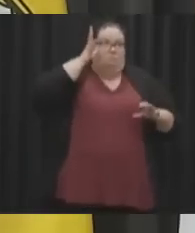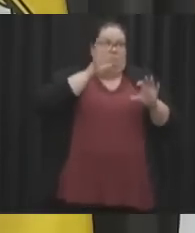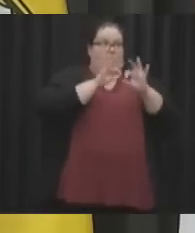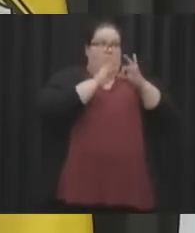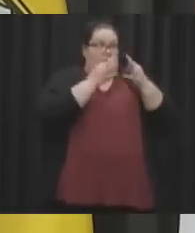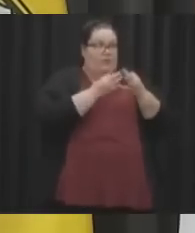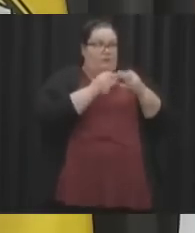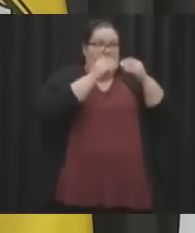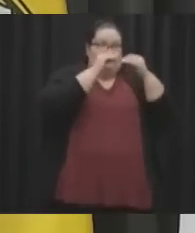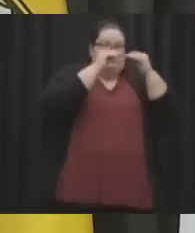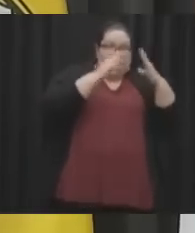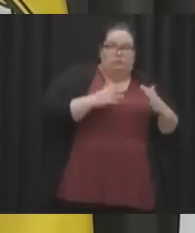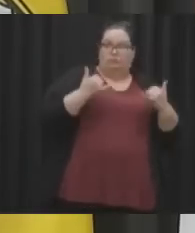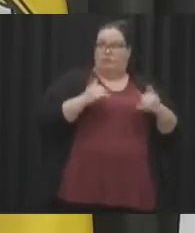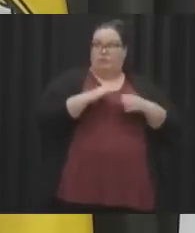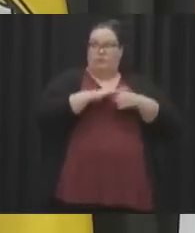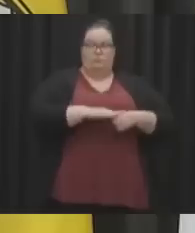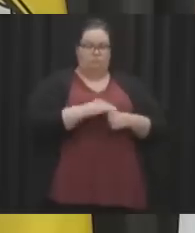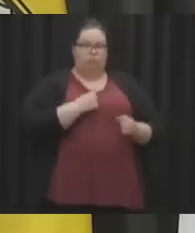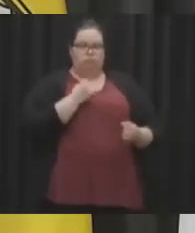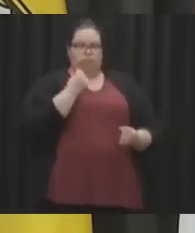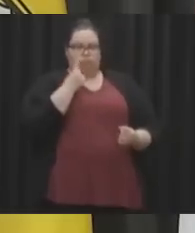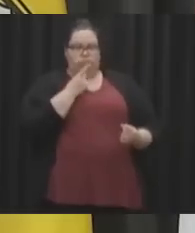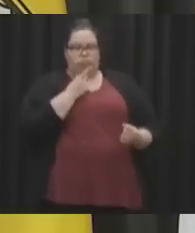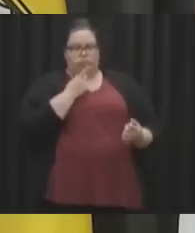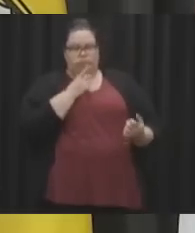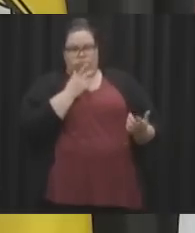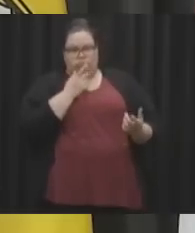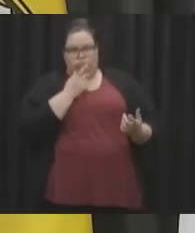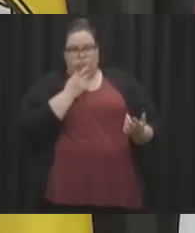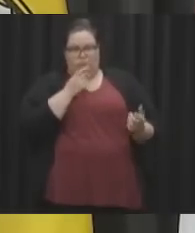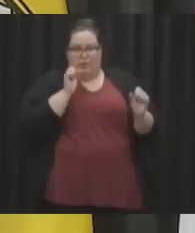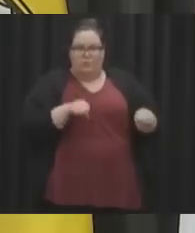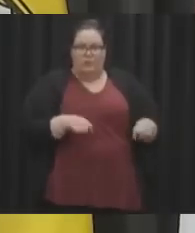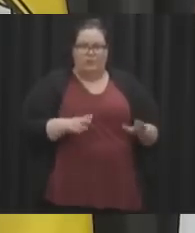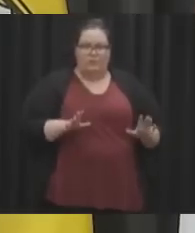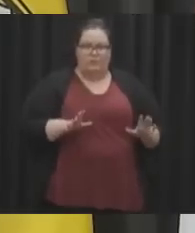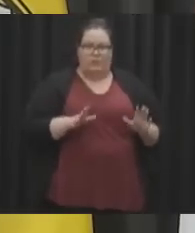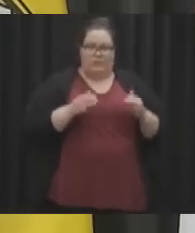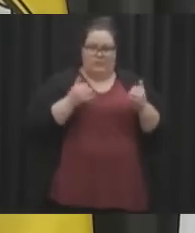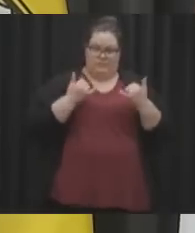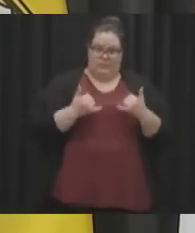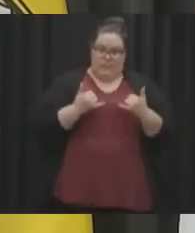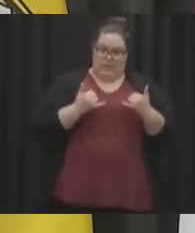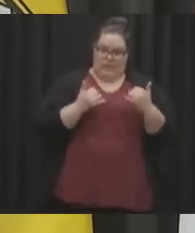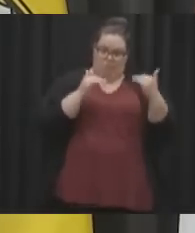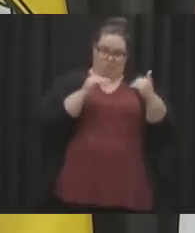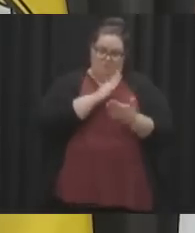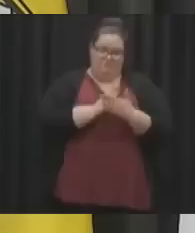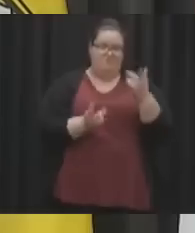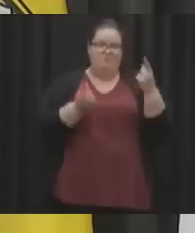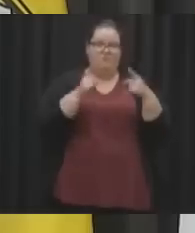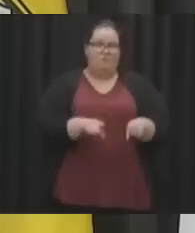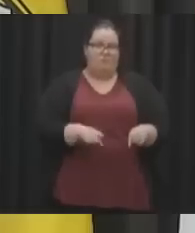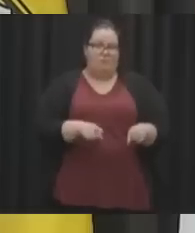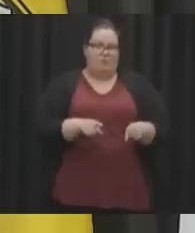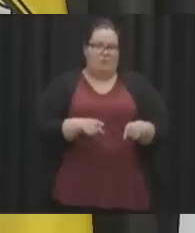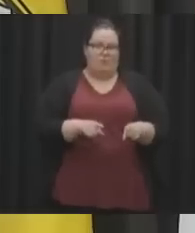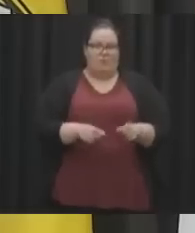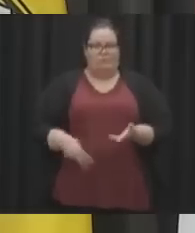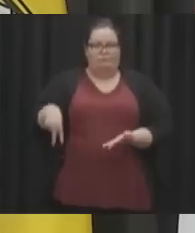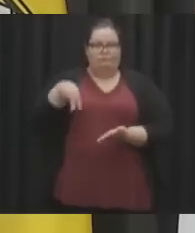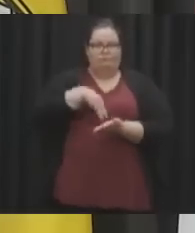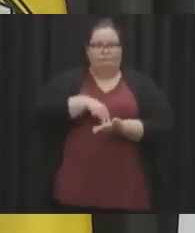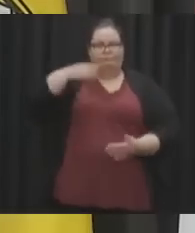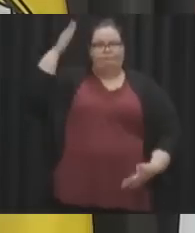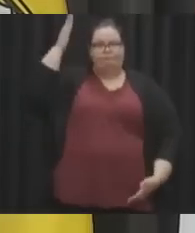COVID-19 that had been confirmed at Sugarloaf Senior High School. So students at the school will be engaged on online